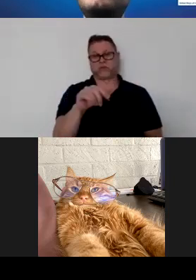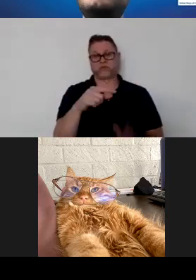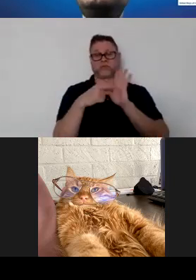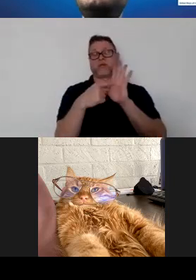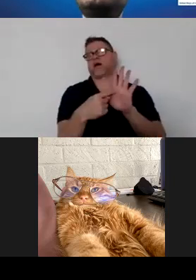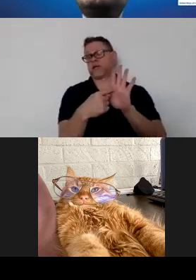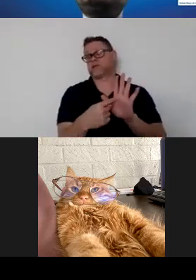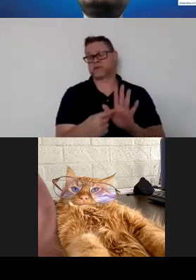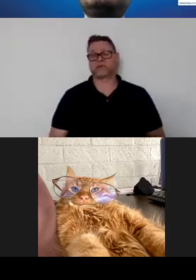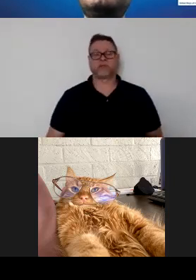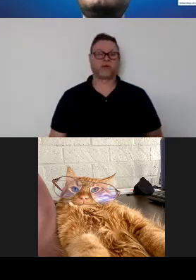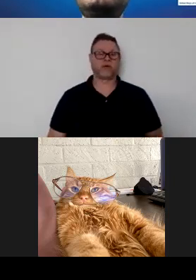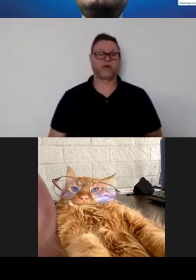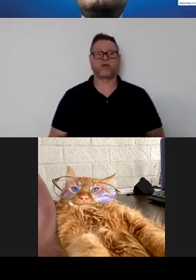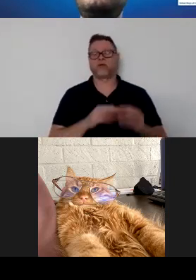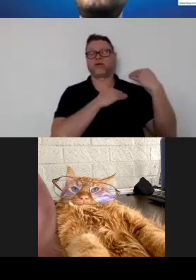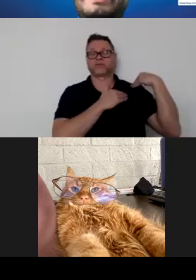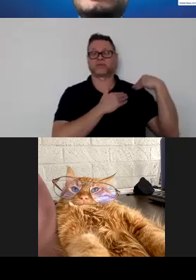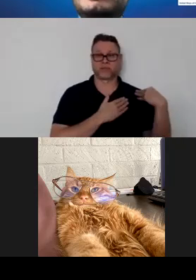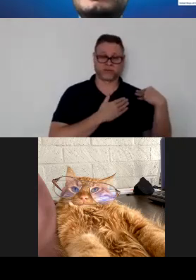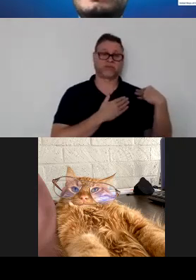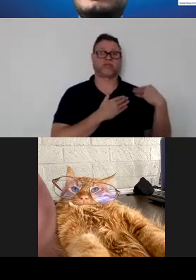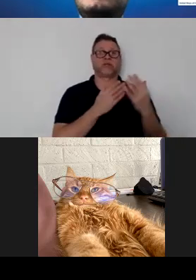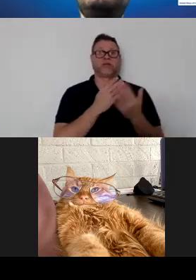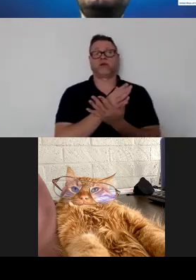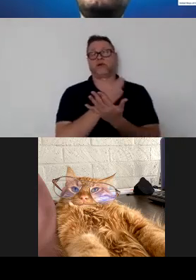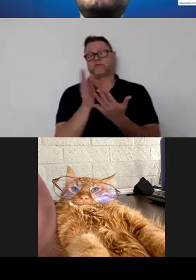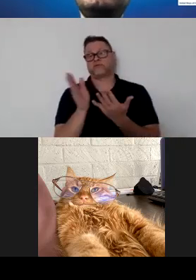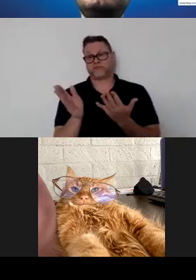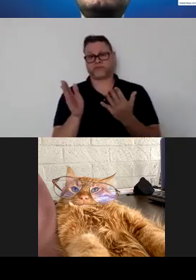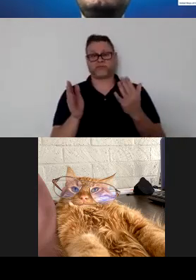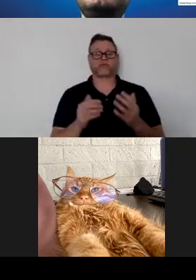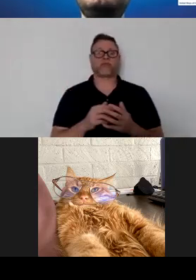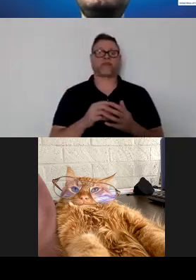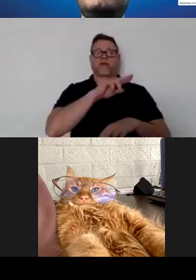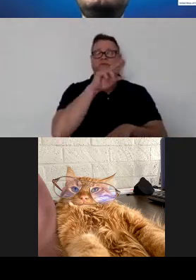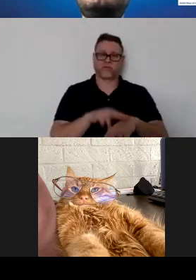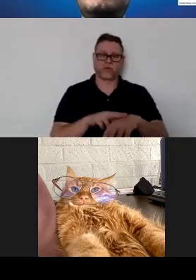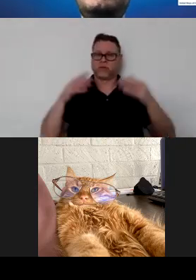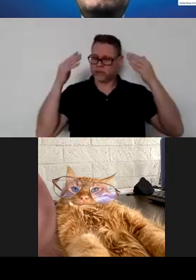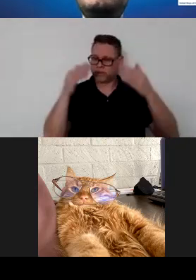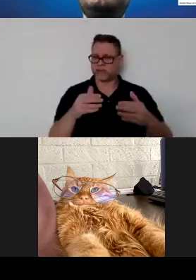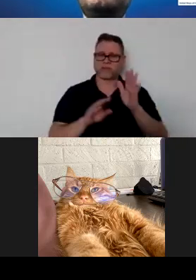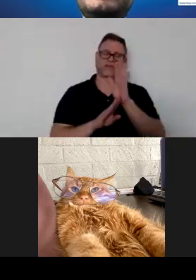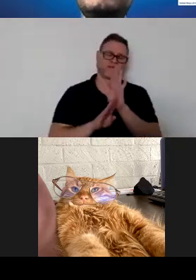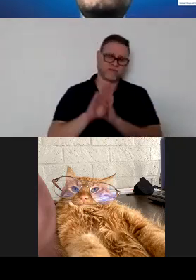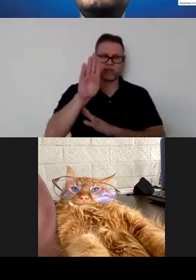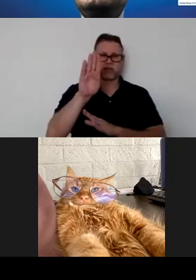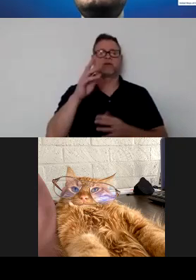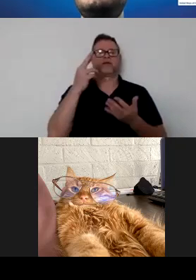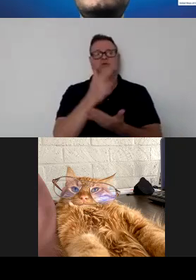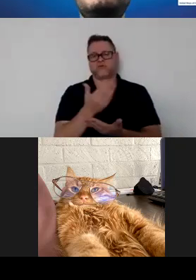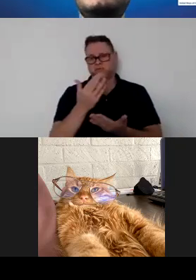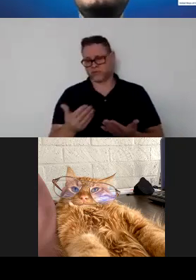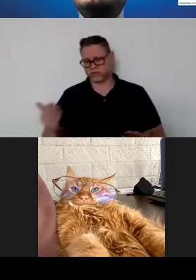Now, their responsibilities will range, but of course, it's going to be centered on developing the